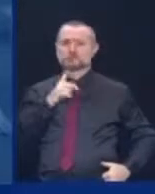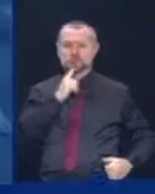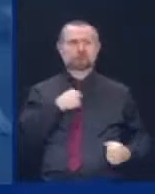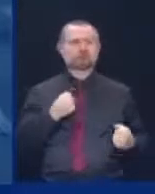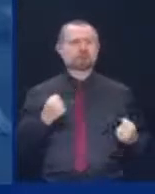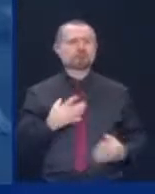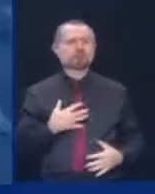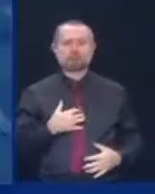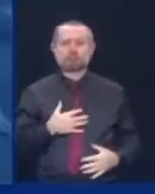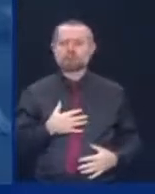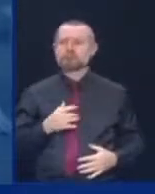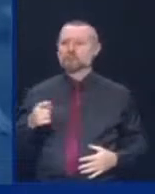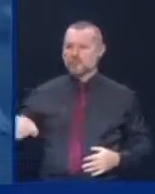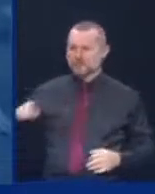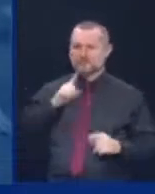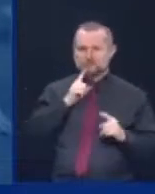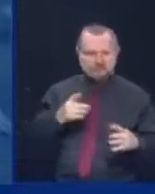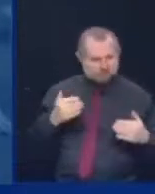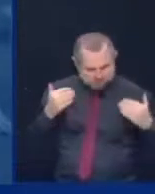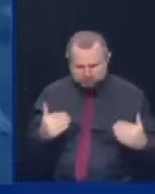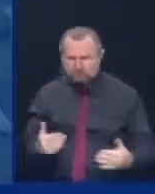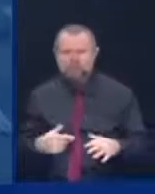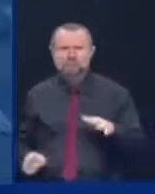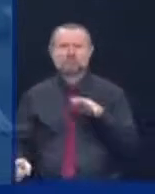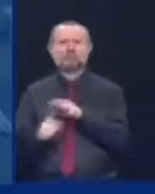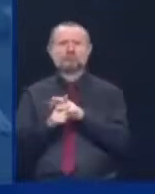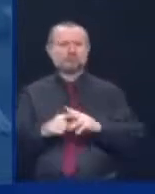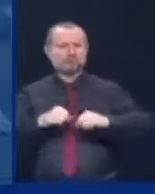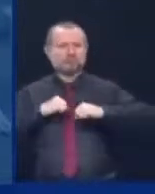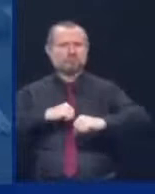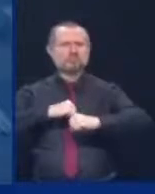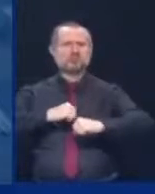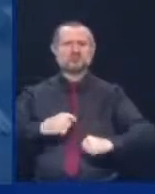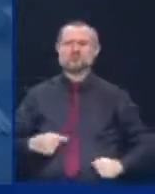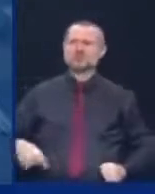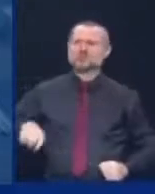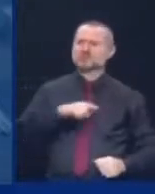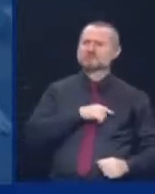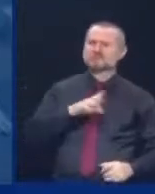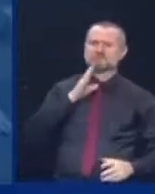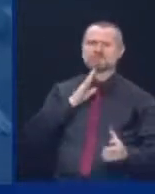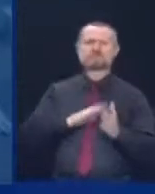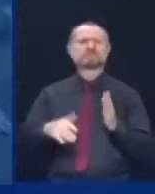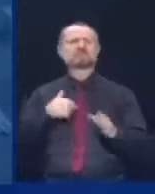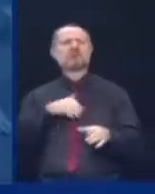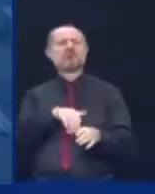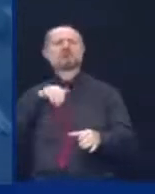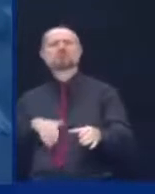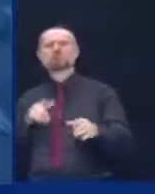They were there. They were there. They didn't call in sick. They showed up.